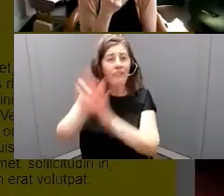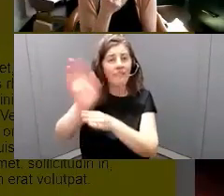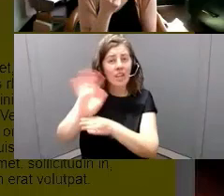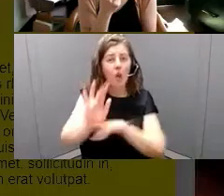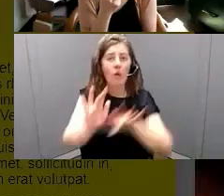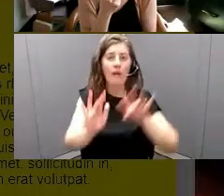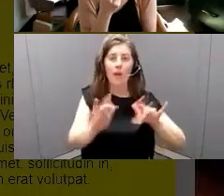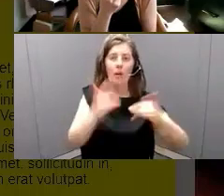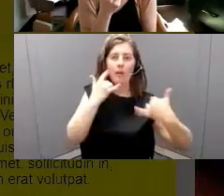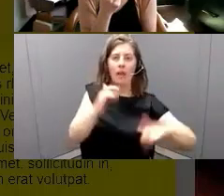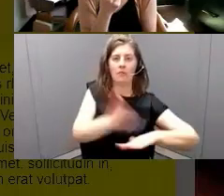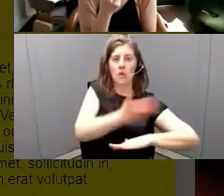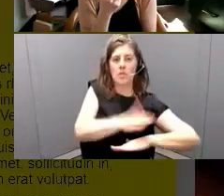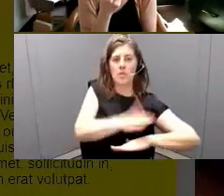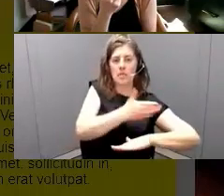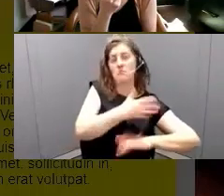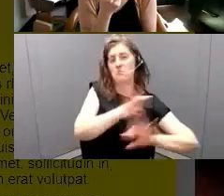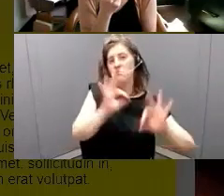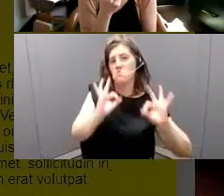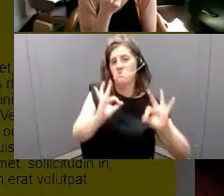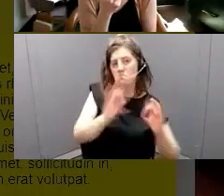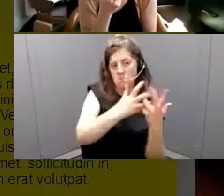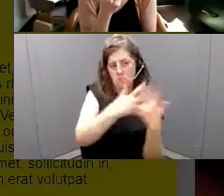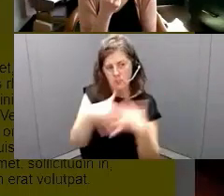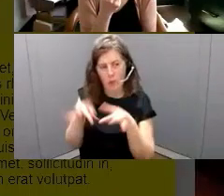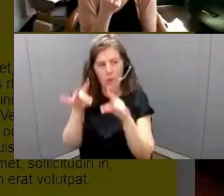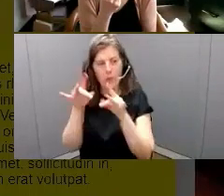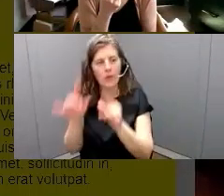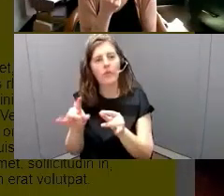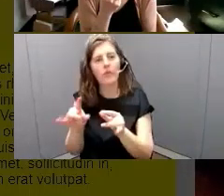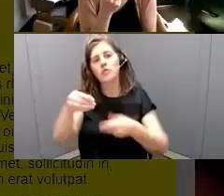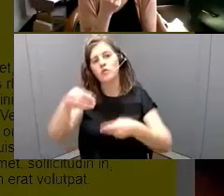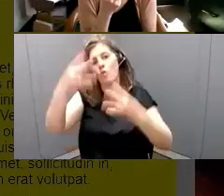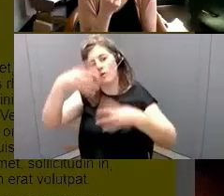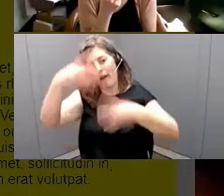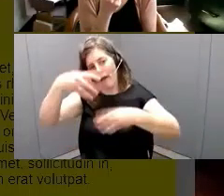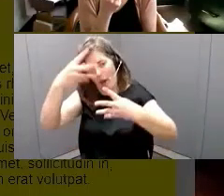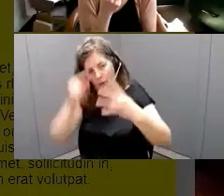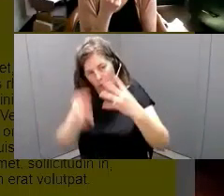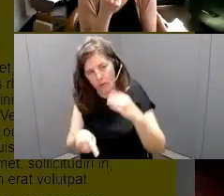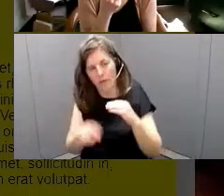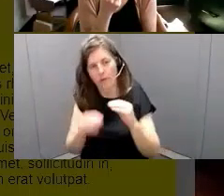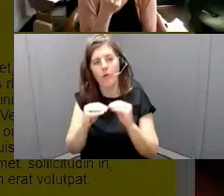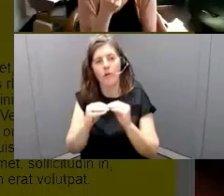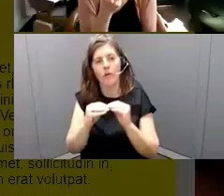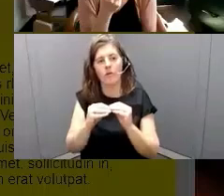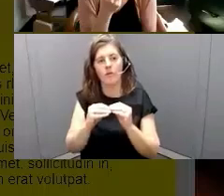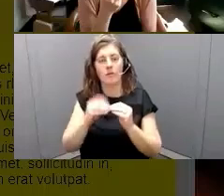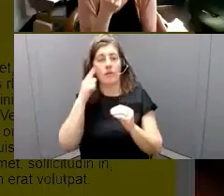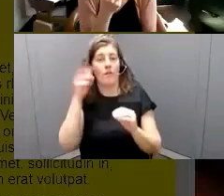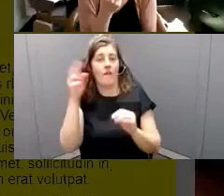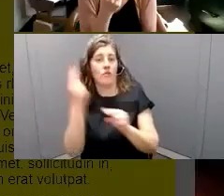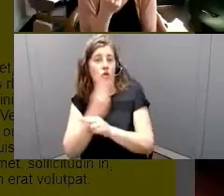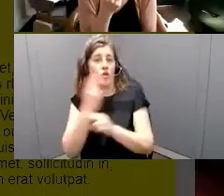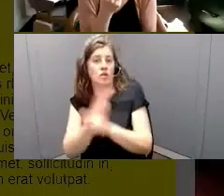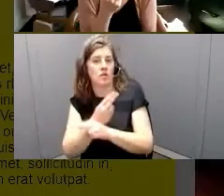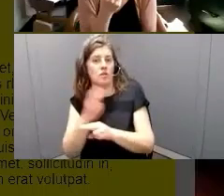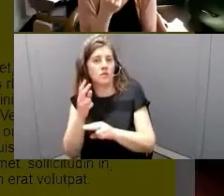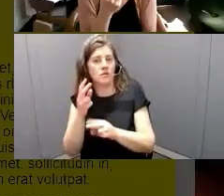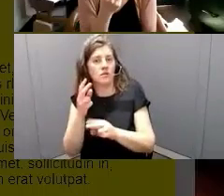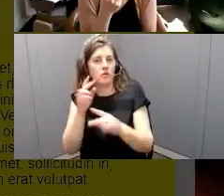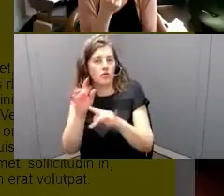Play it nicely. We can scroll down. If you've ever used a Click on our computer audio to snippet.